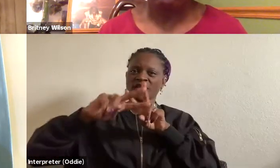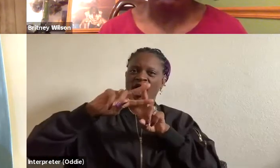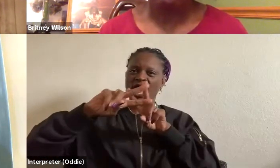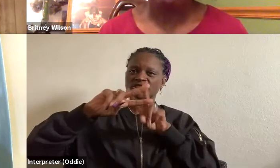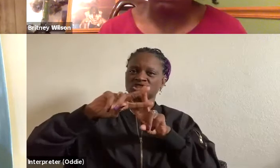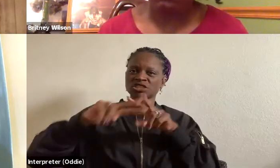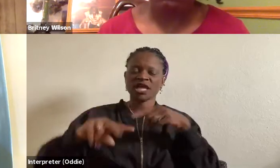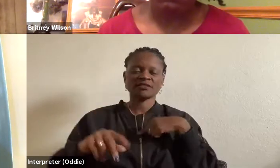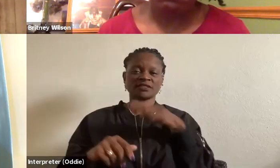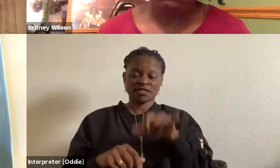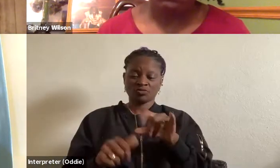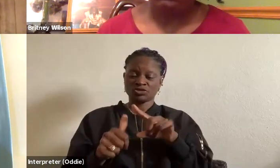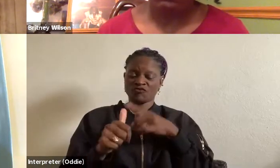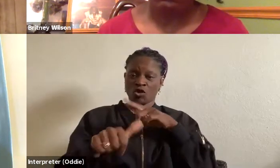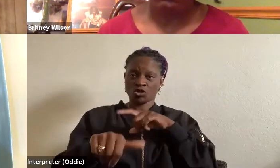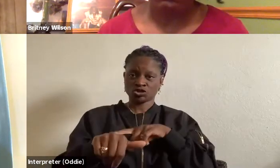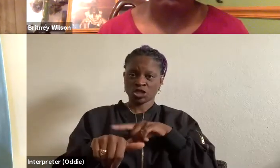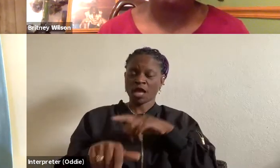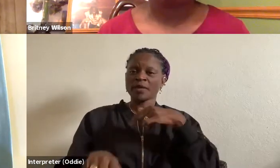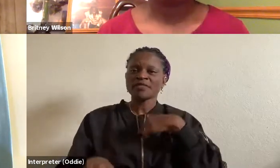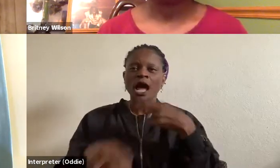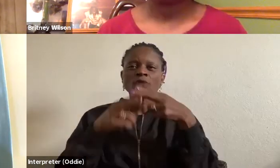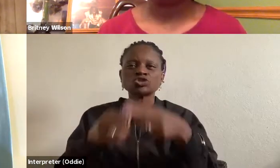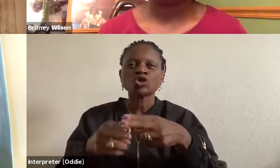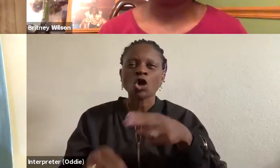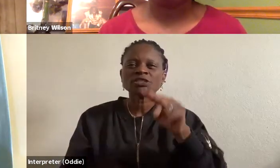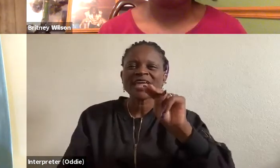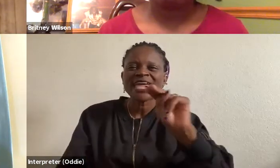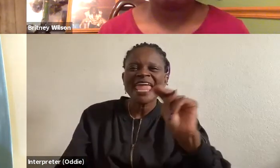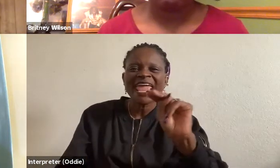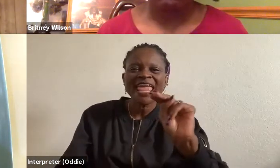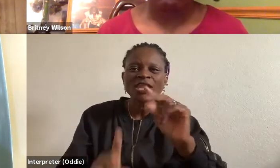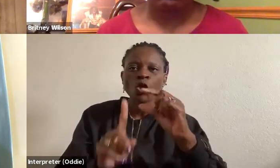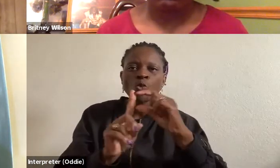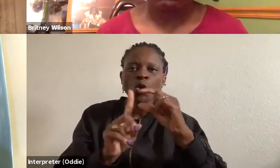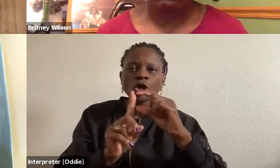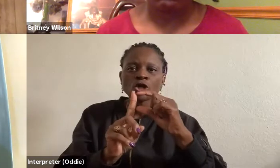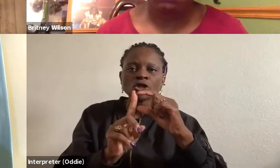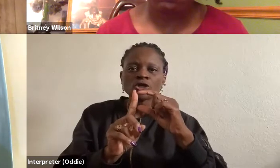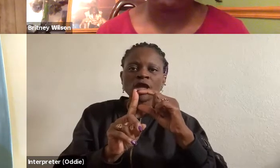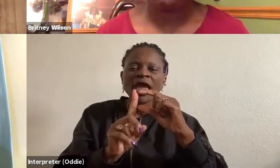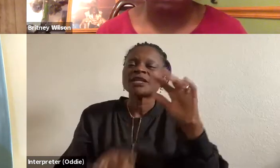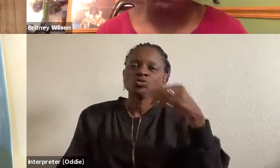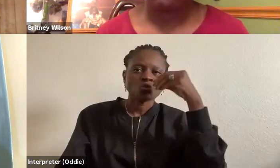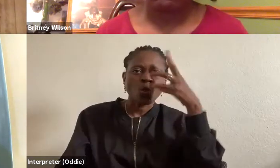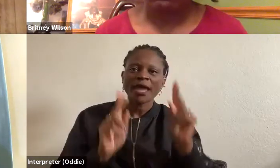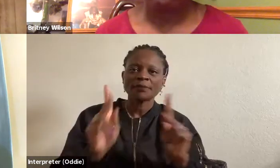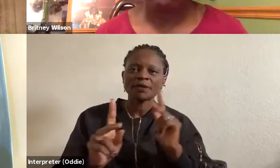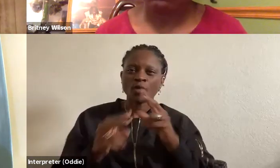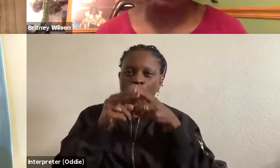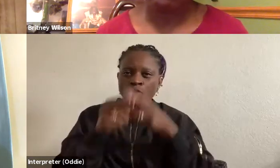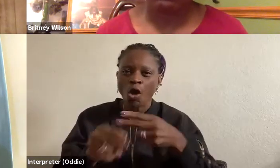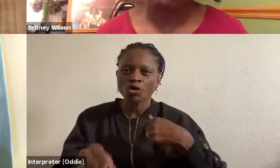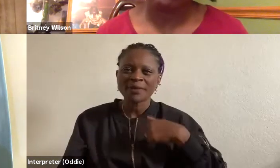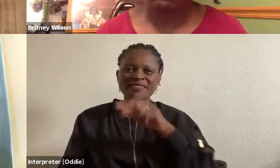time in my life I was ever called the N-word. And I was called the N-word by majority white disabled folks. So I have a